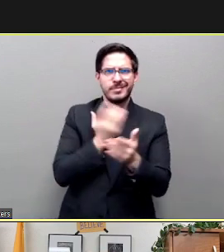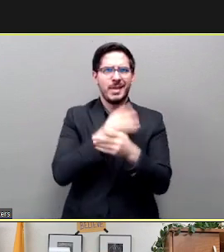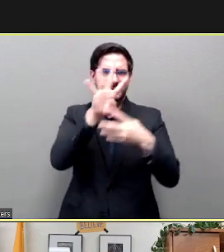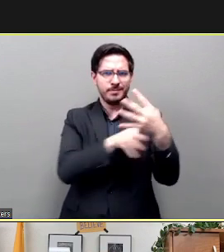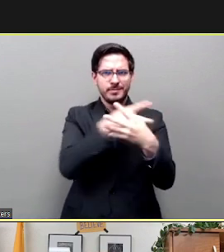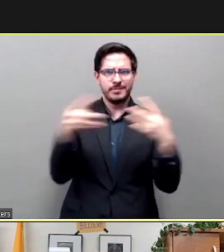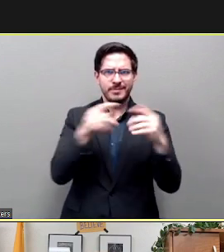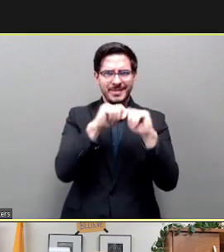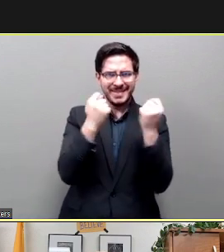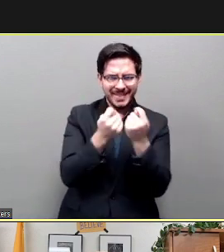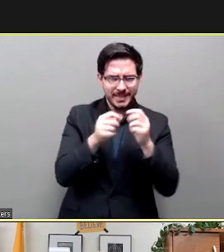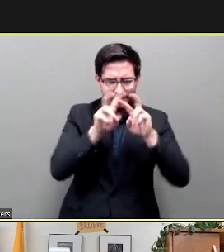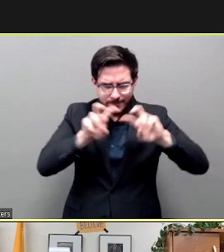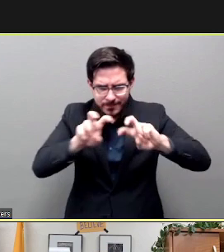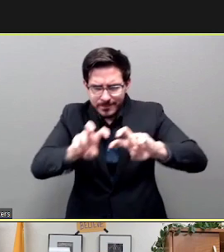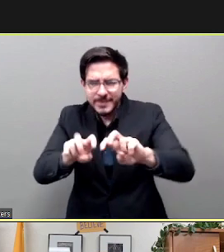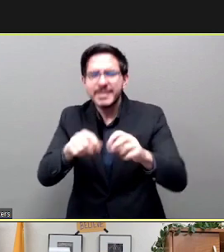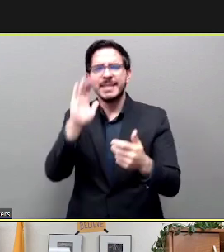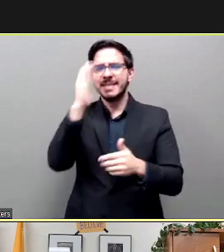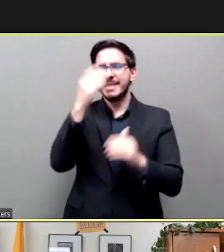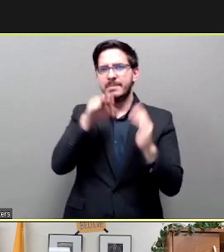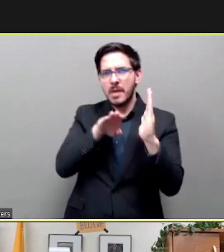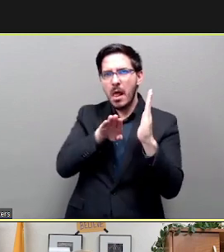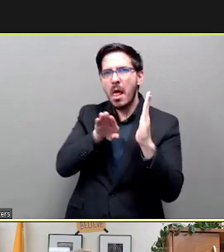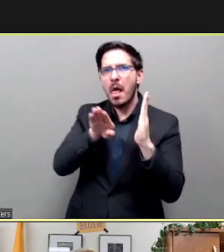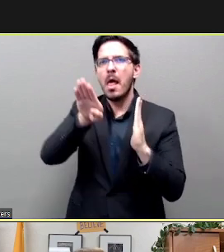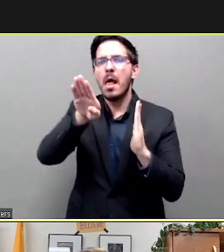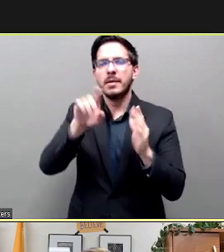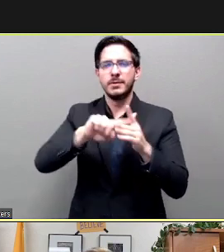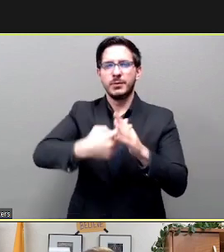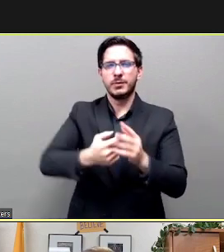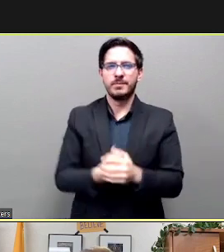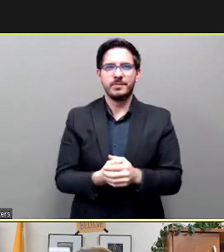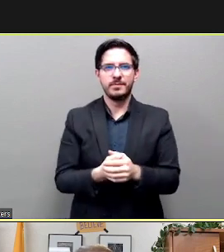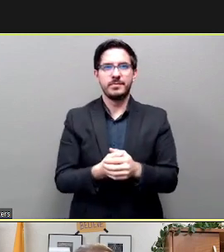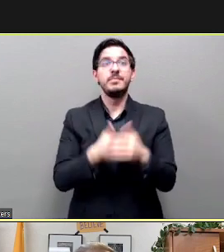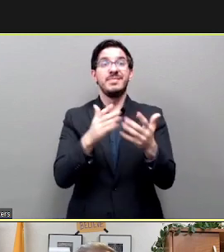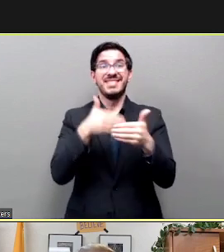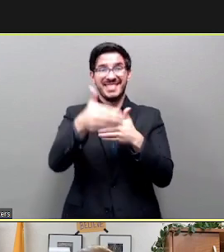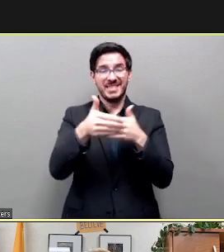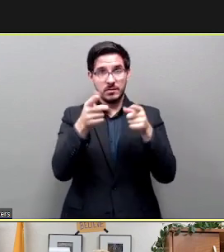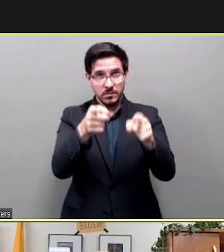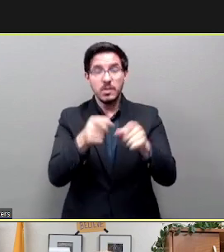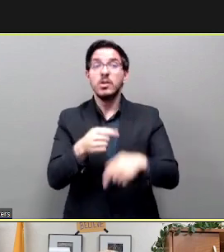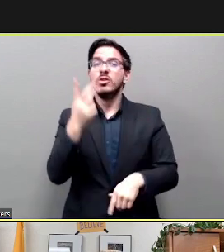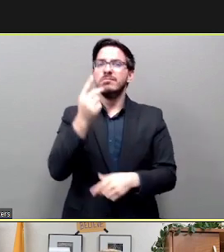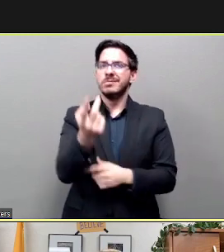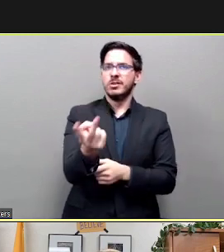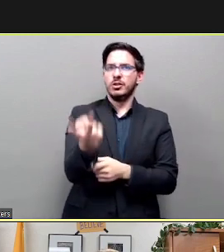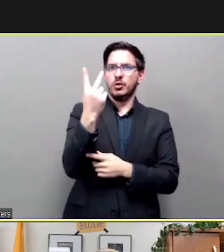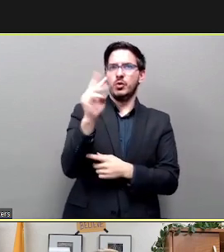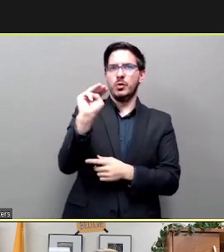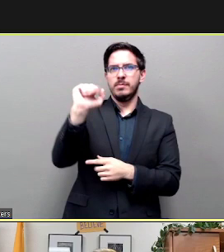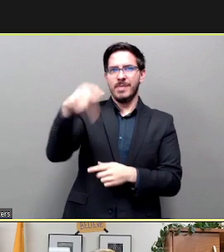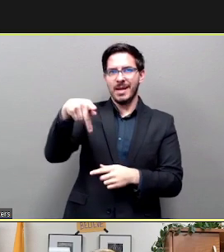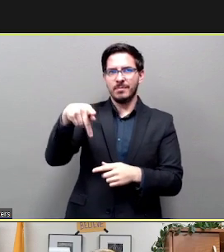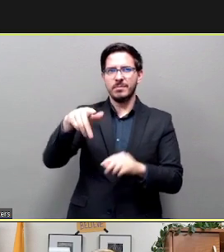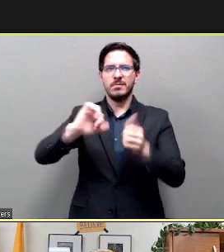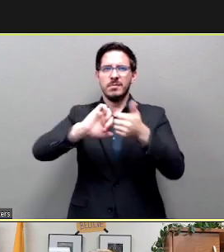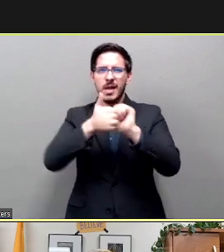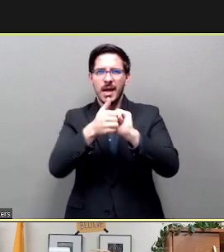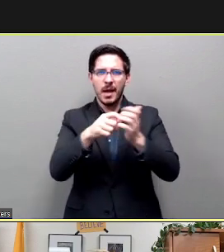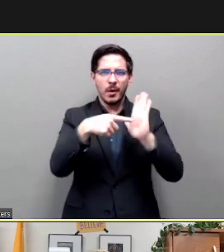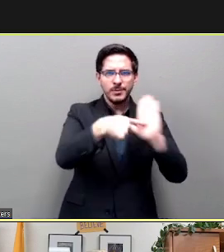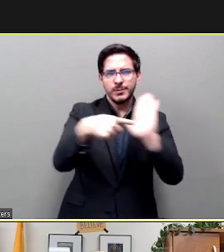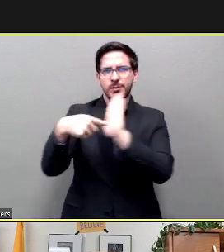slide. And there are two maps for what we all ought to be doing in terms of protecting ourselves